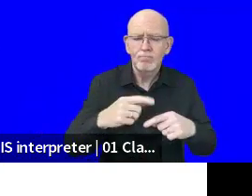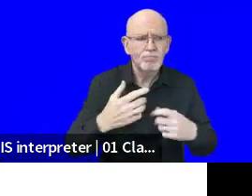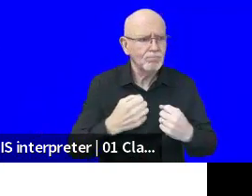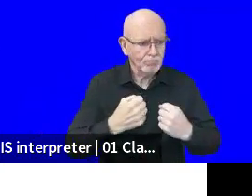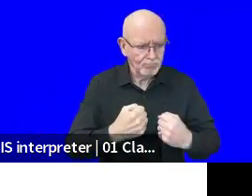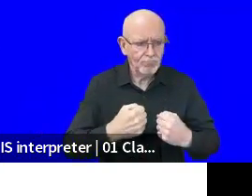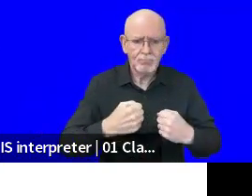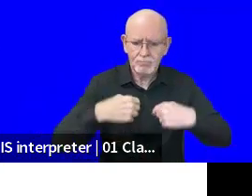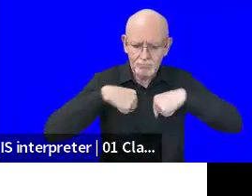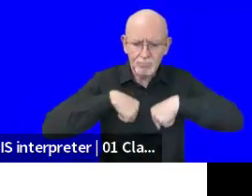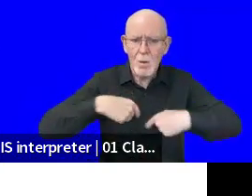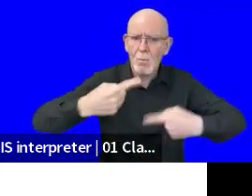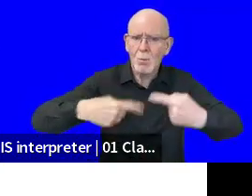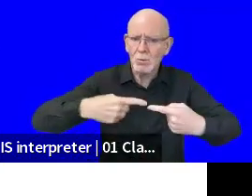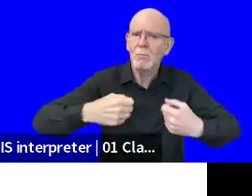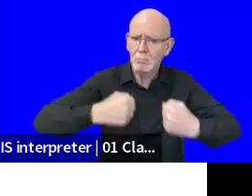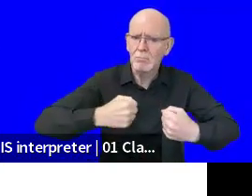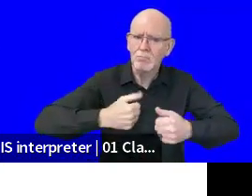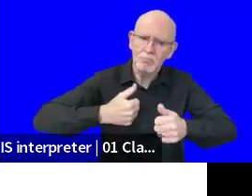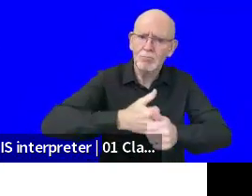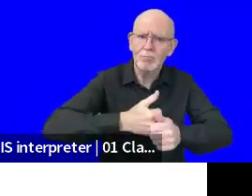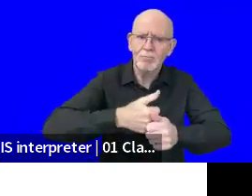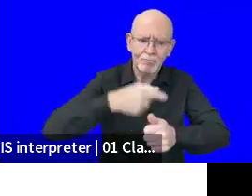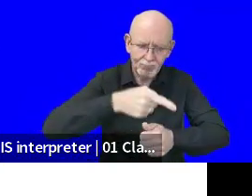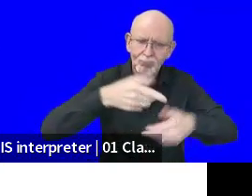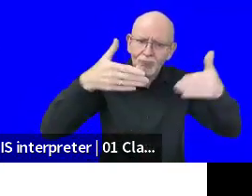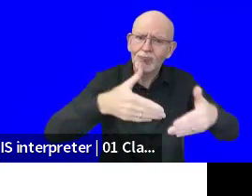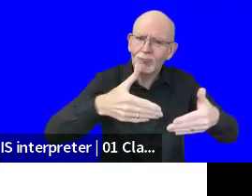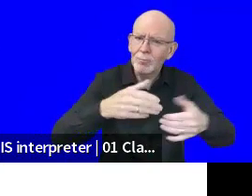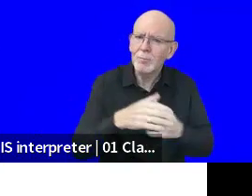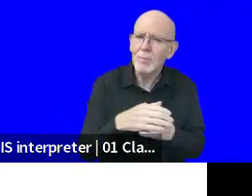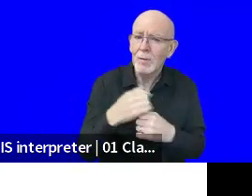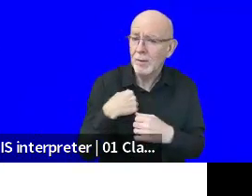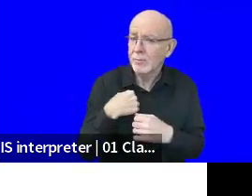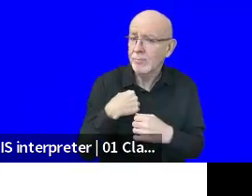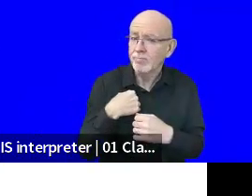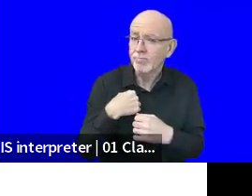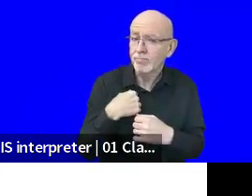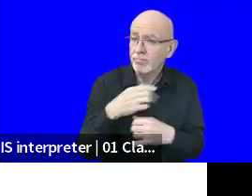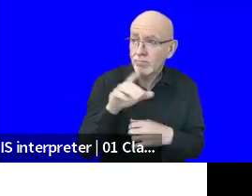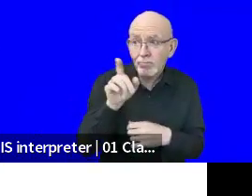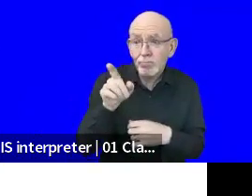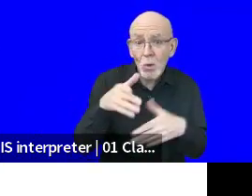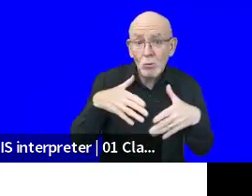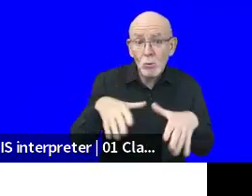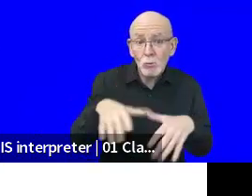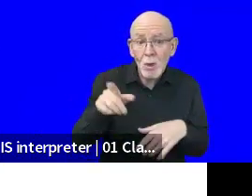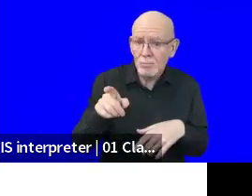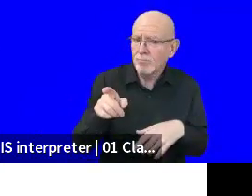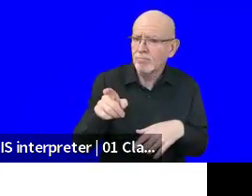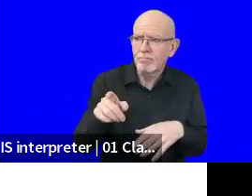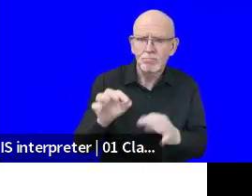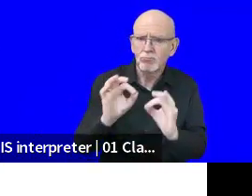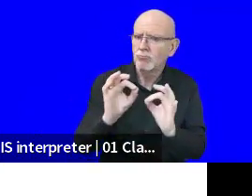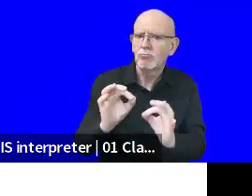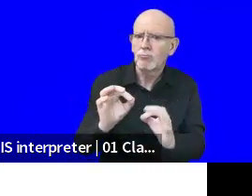Georgia is now in a good condition, as we are slowly moving from a medical model of